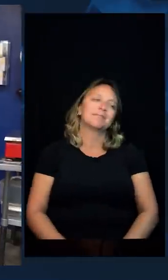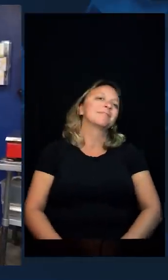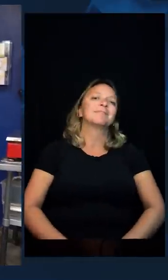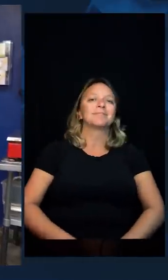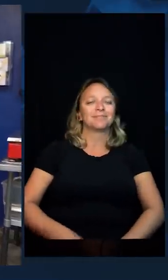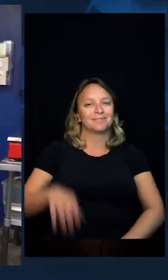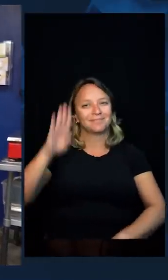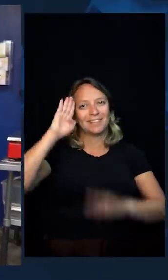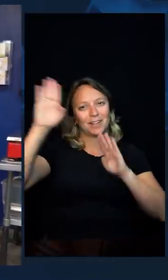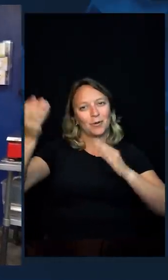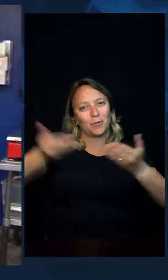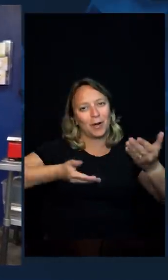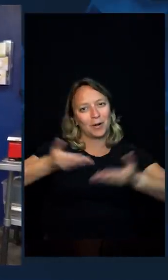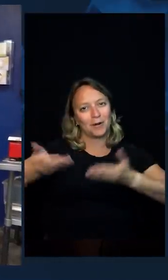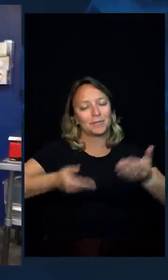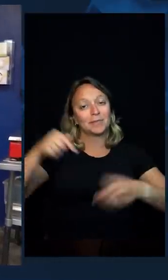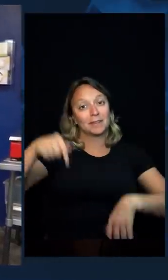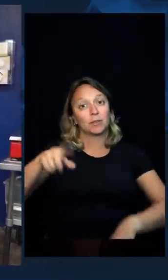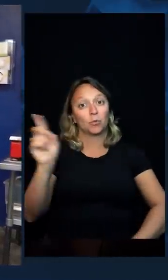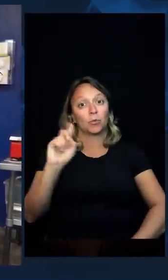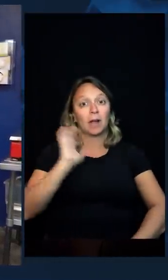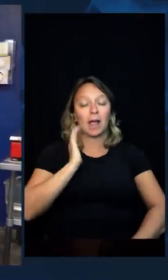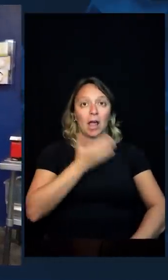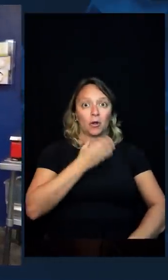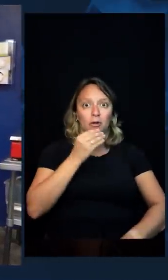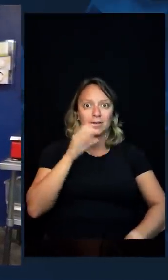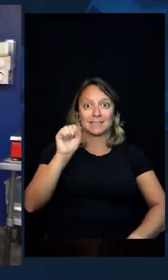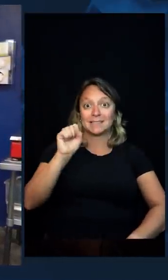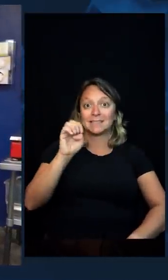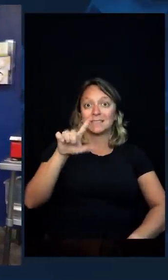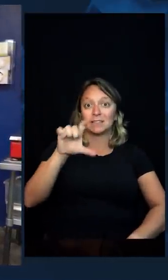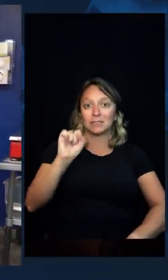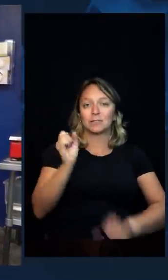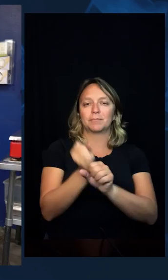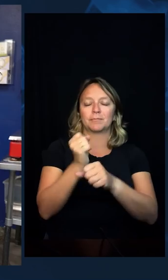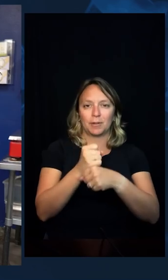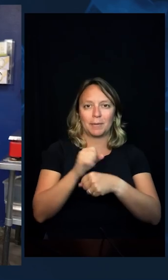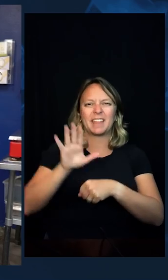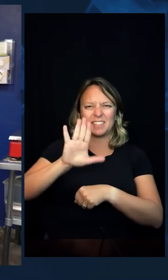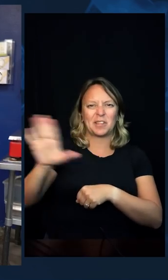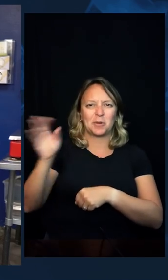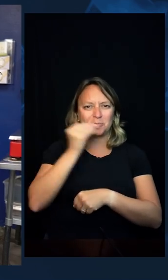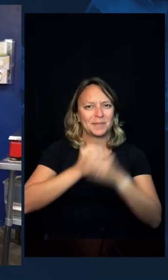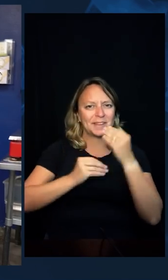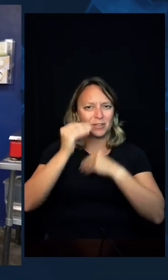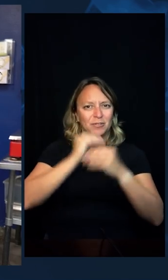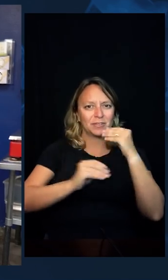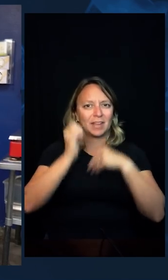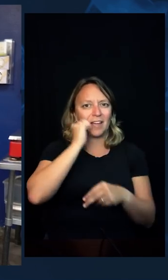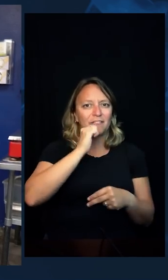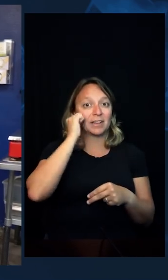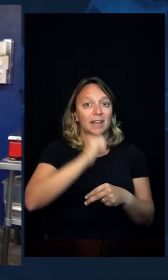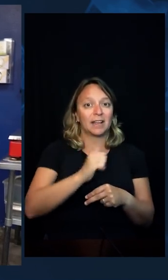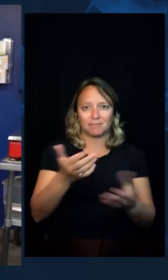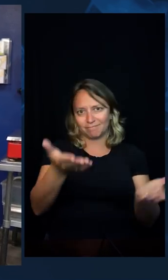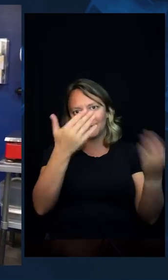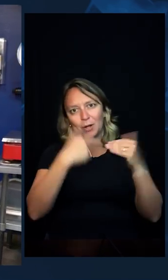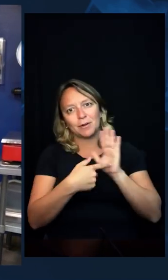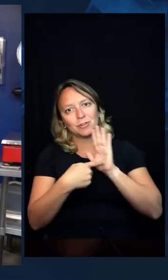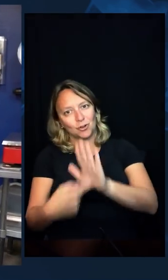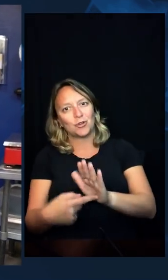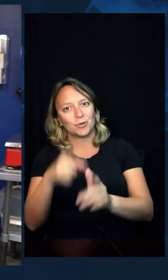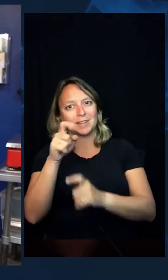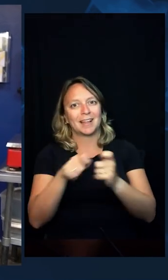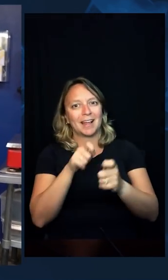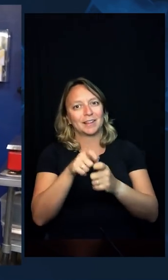Prep. This is where our harbor seals' meals are made every single morning. If you come with me, I can show you just exactly